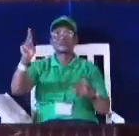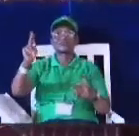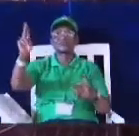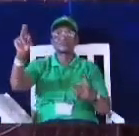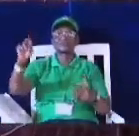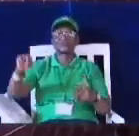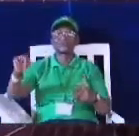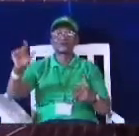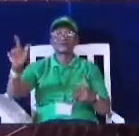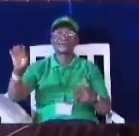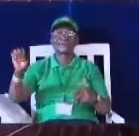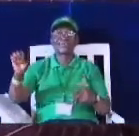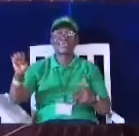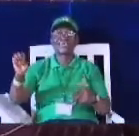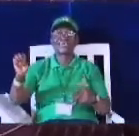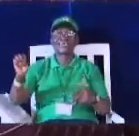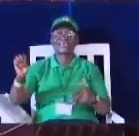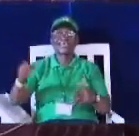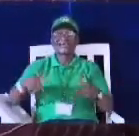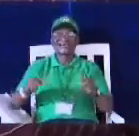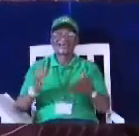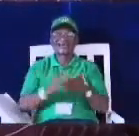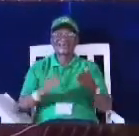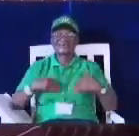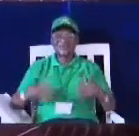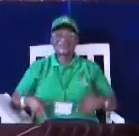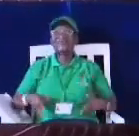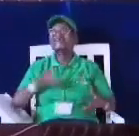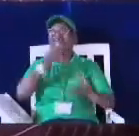Let somebody shout hallelujah.